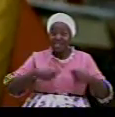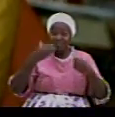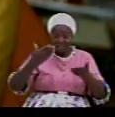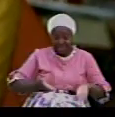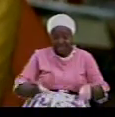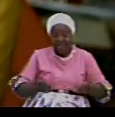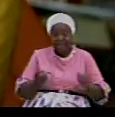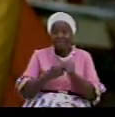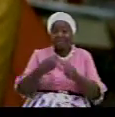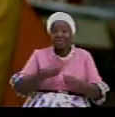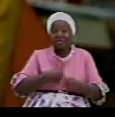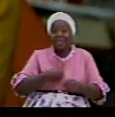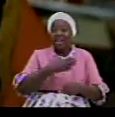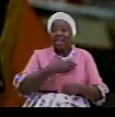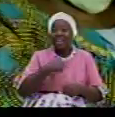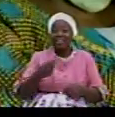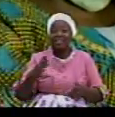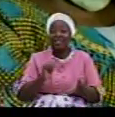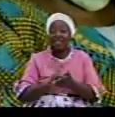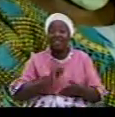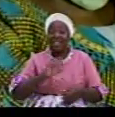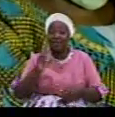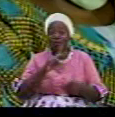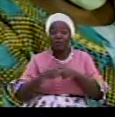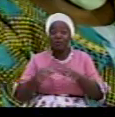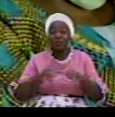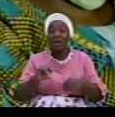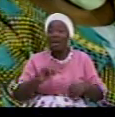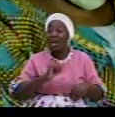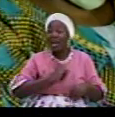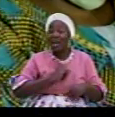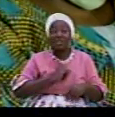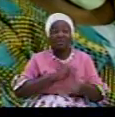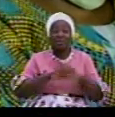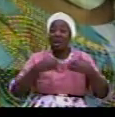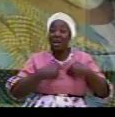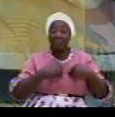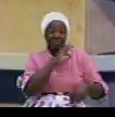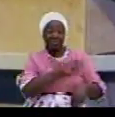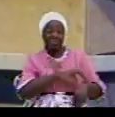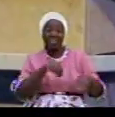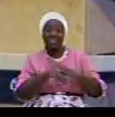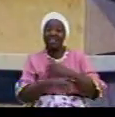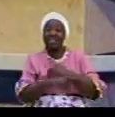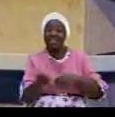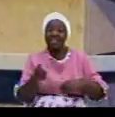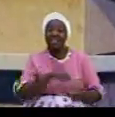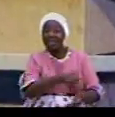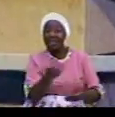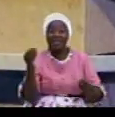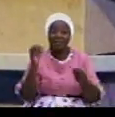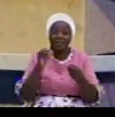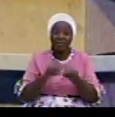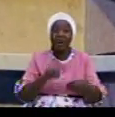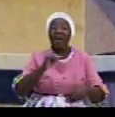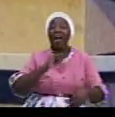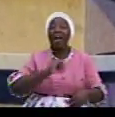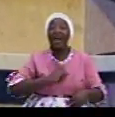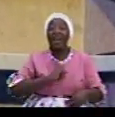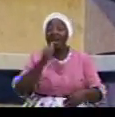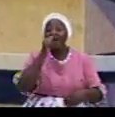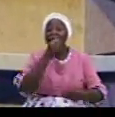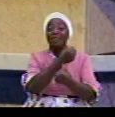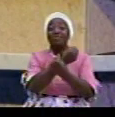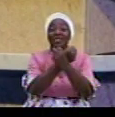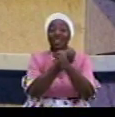And the things I used to do, I find I don't have any interest in them anymore. I am